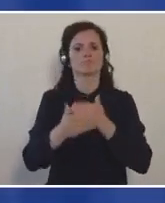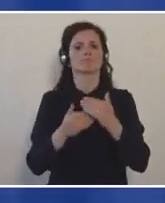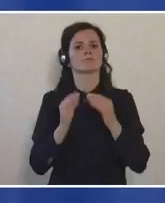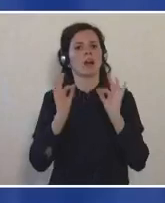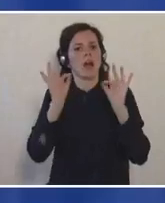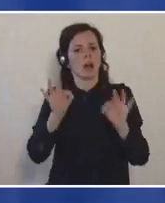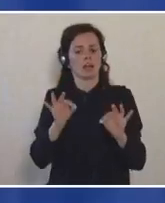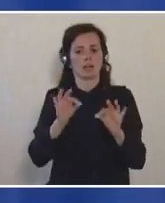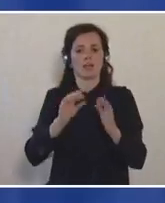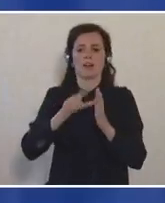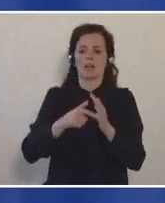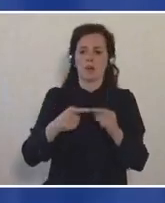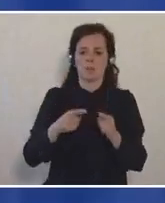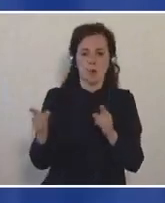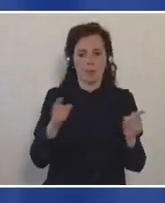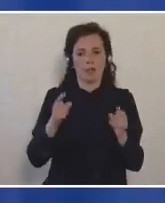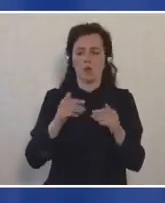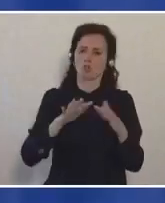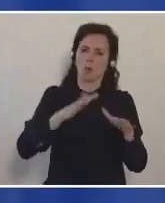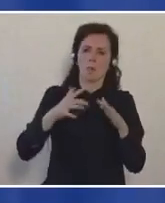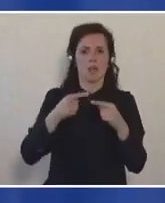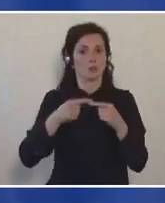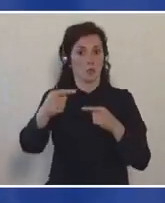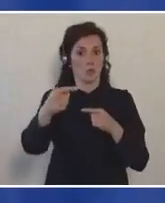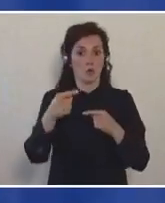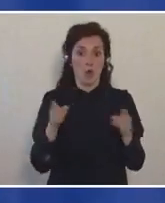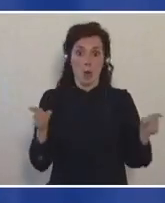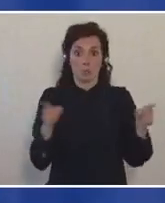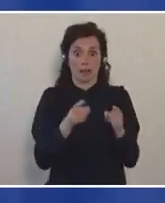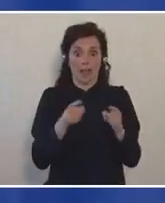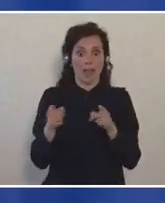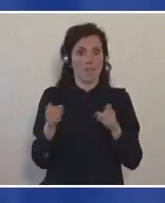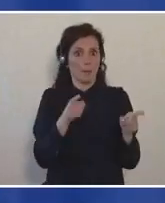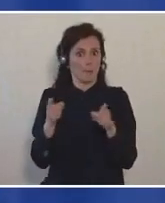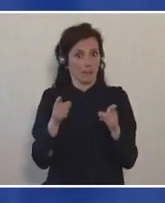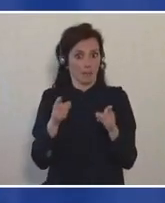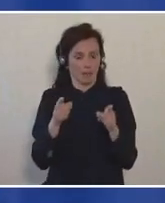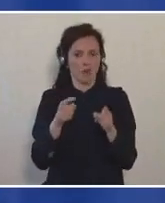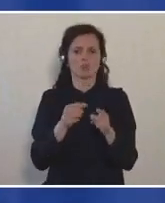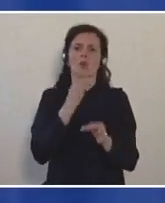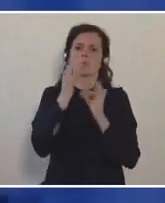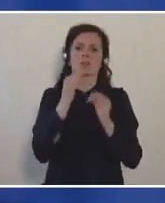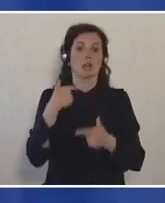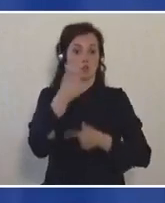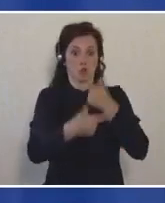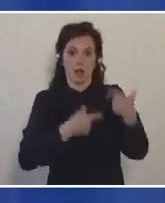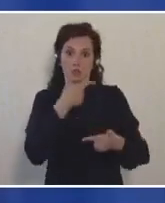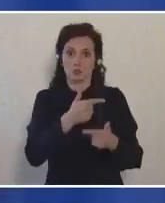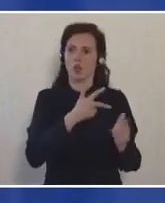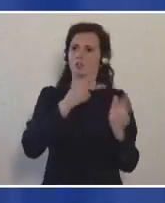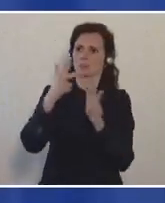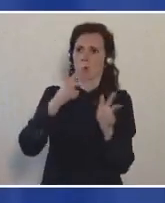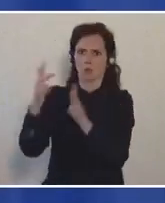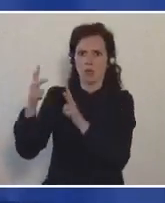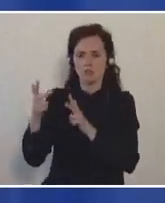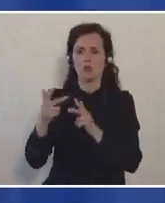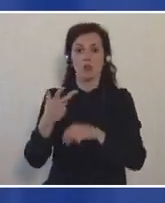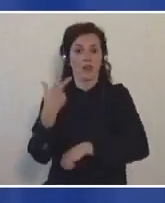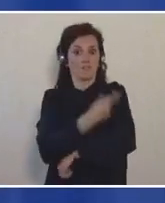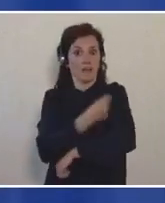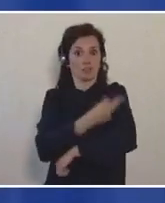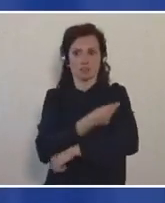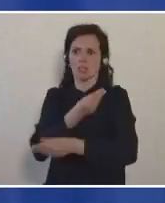short term, donations, export, sharing of vaccines, but this mechanism is over time